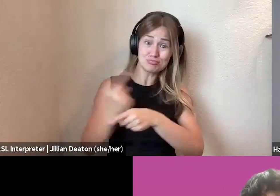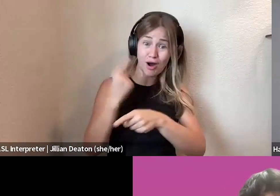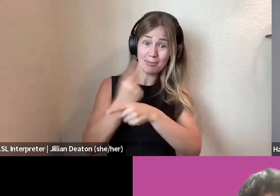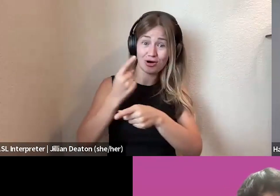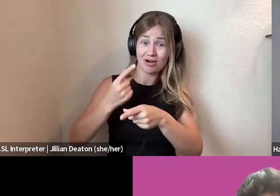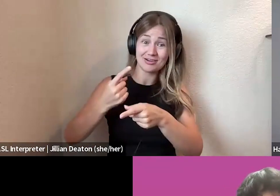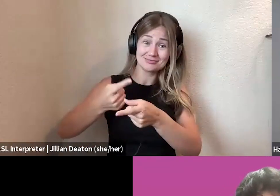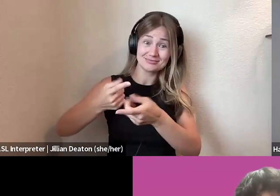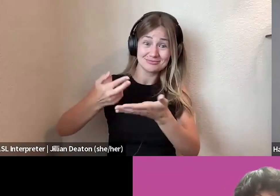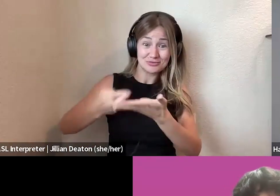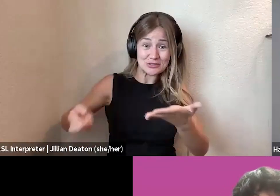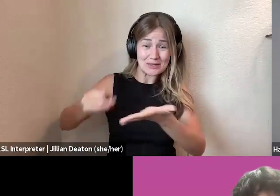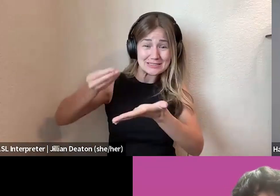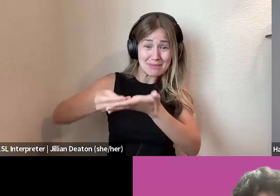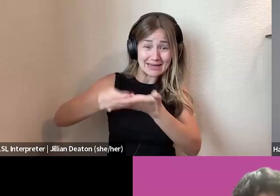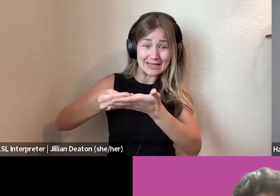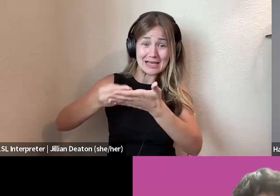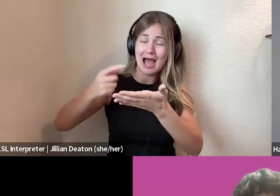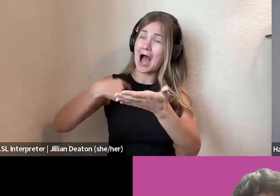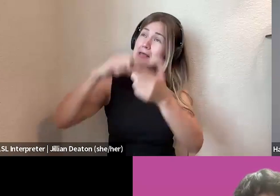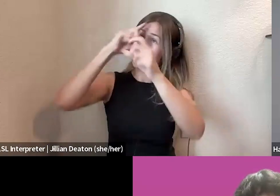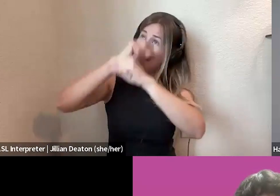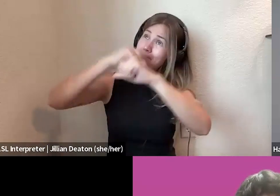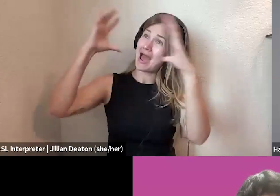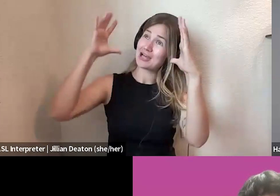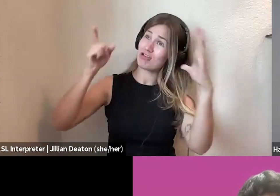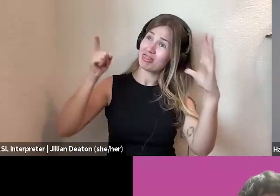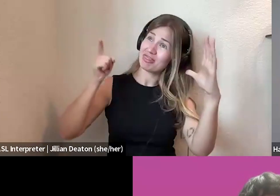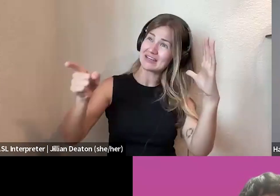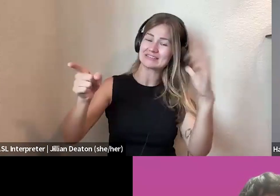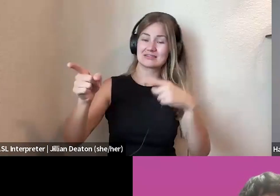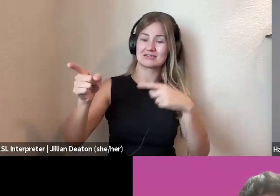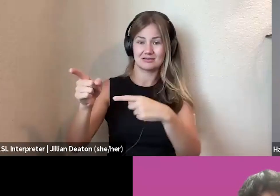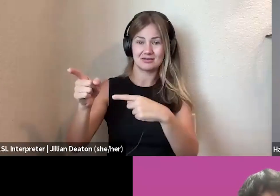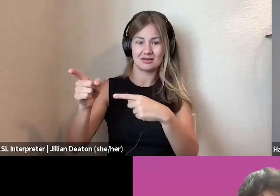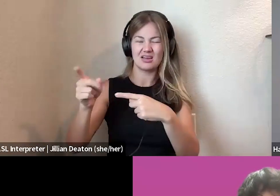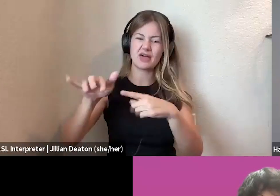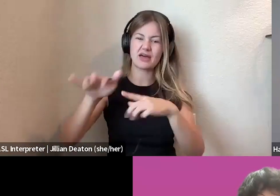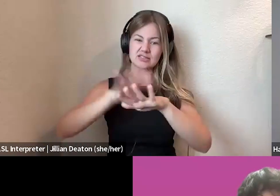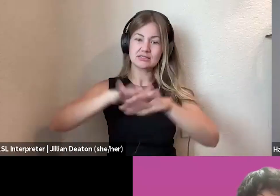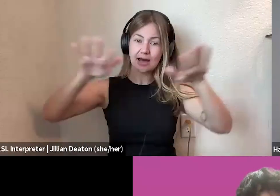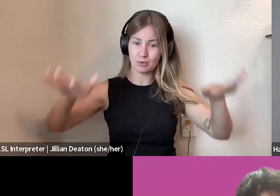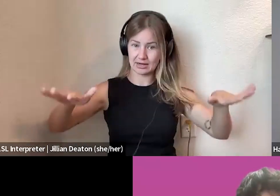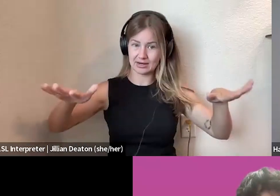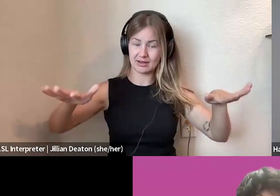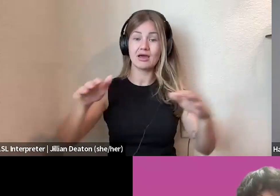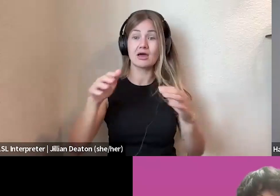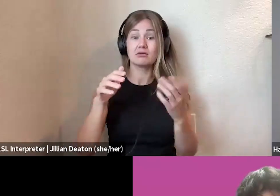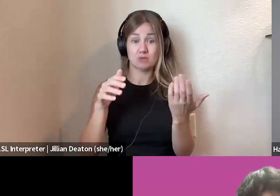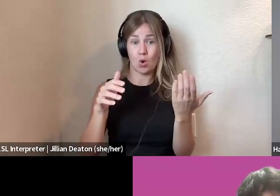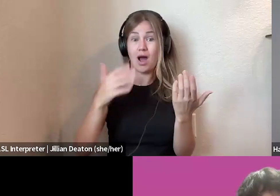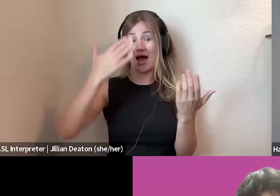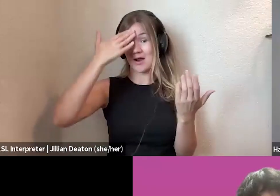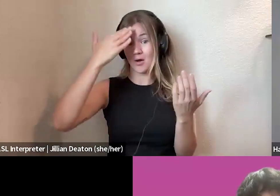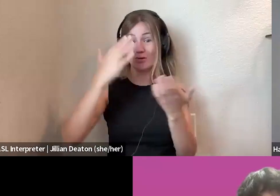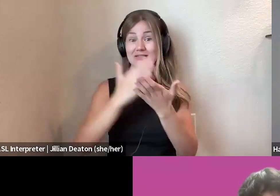within reason, this is what it costs. And so, yeah, I think it's important. I know people who just like